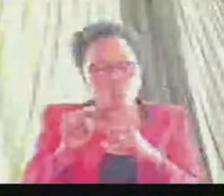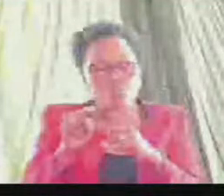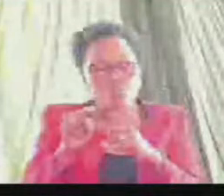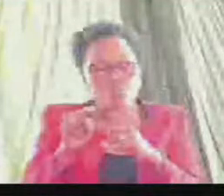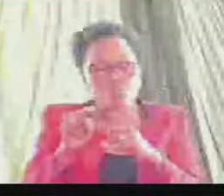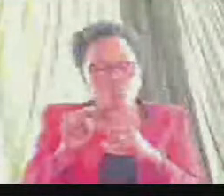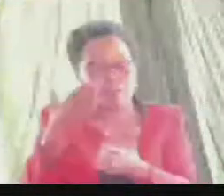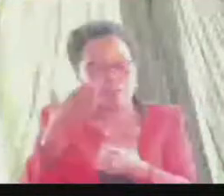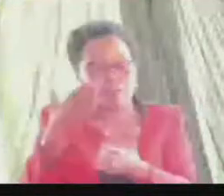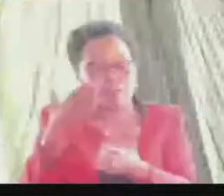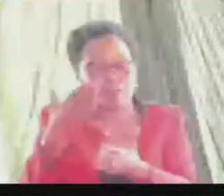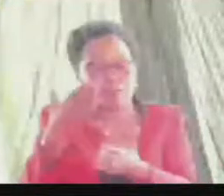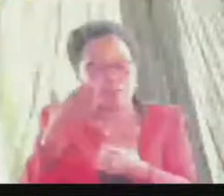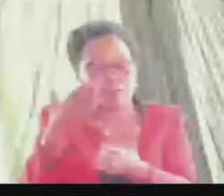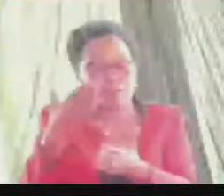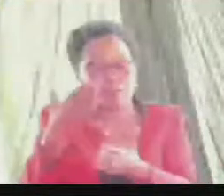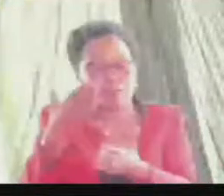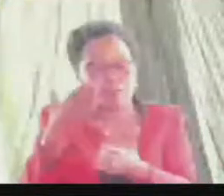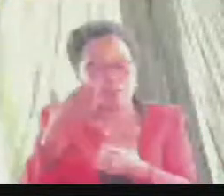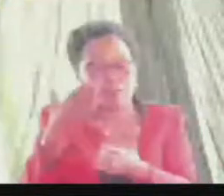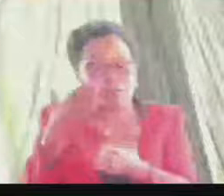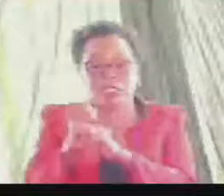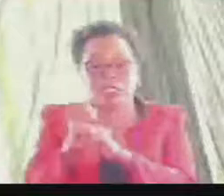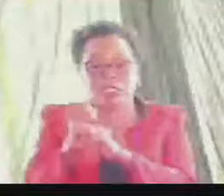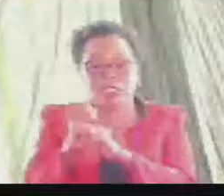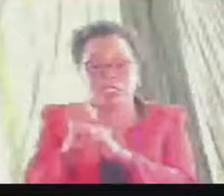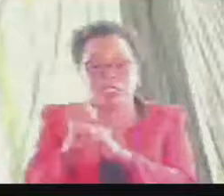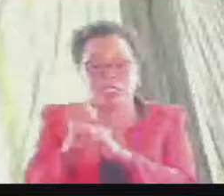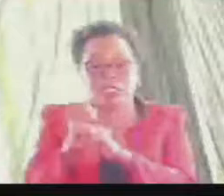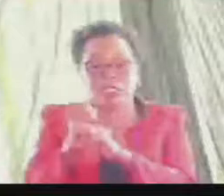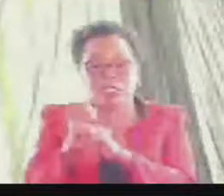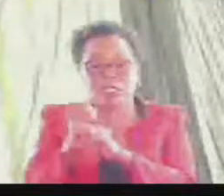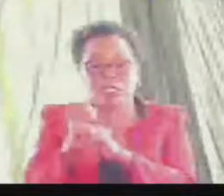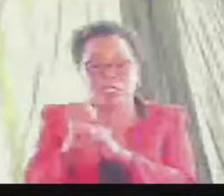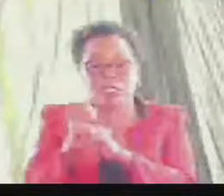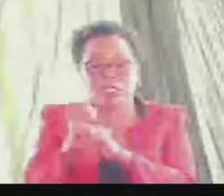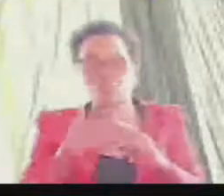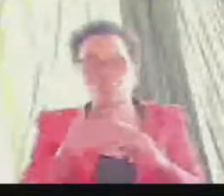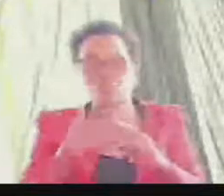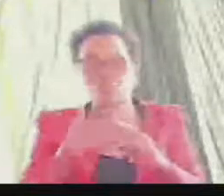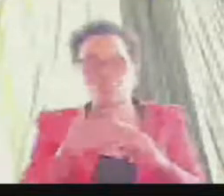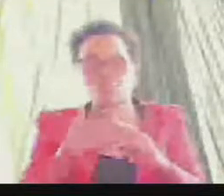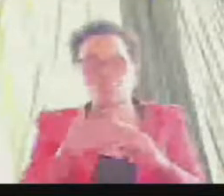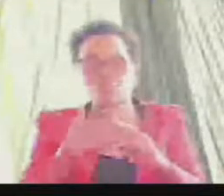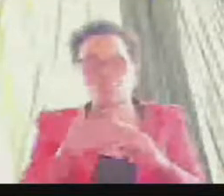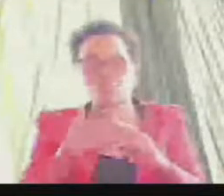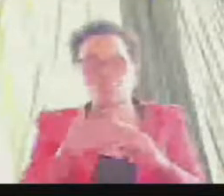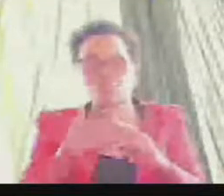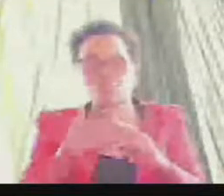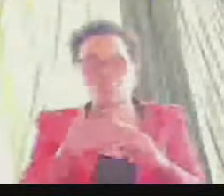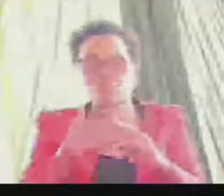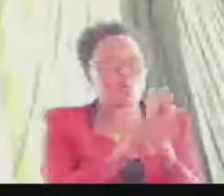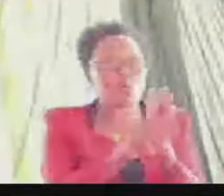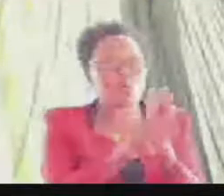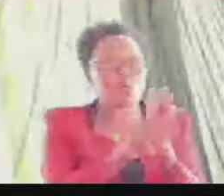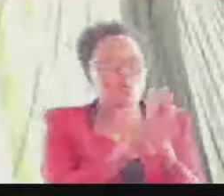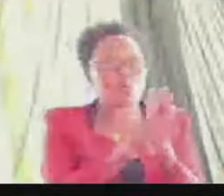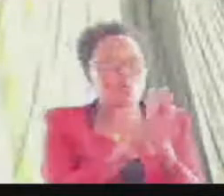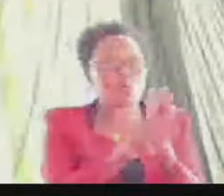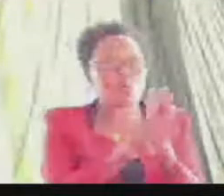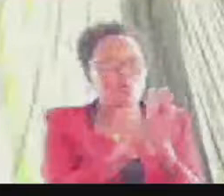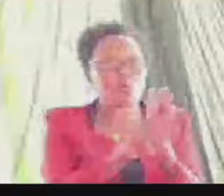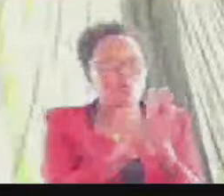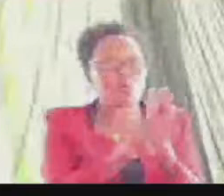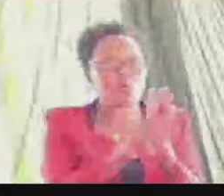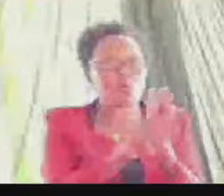problems dealing with the criminal law and you like to deal with family matters where the turnover, you can sign